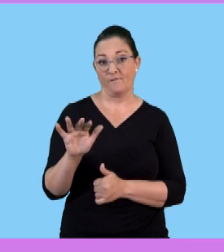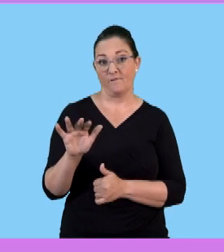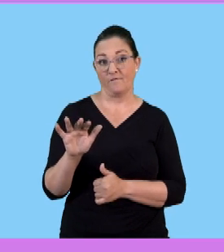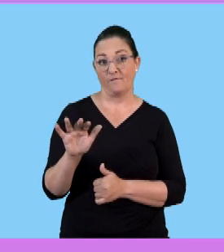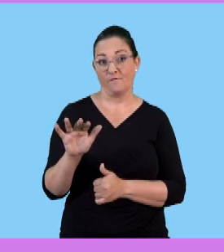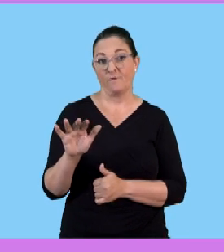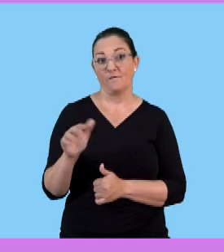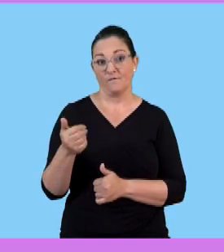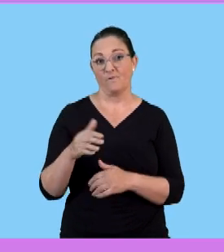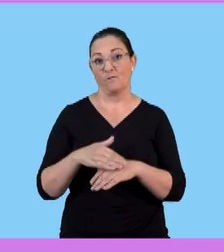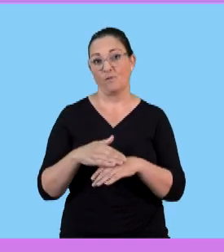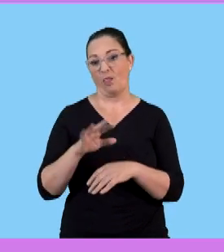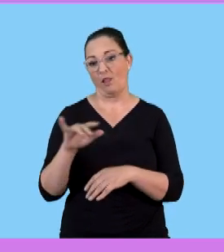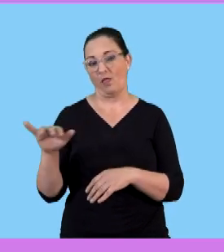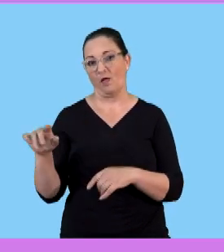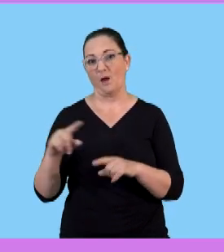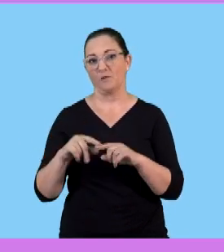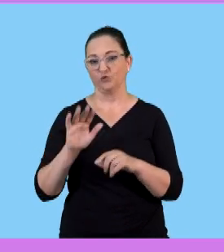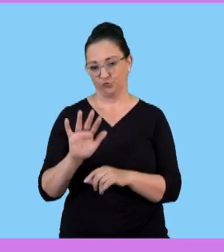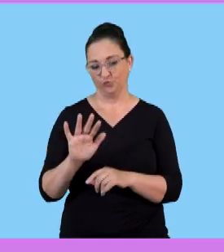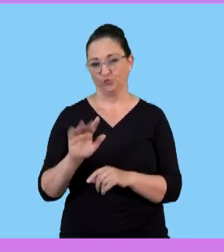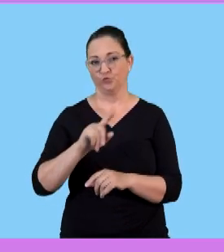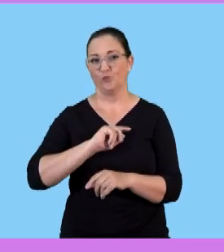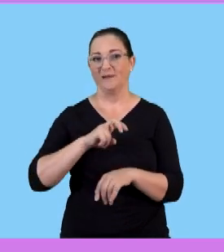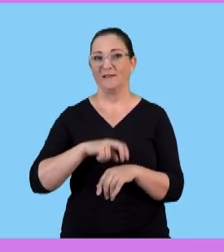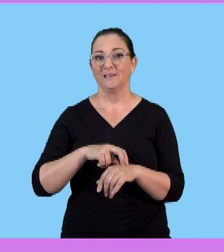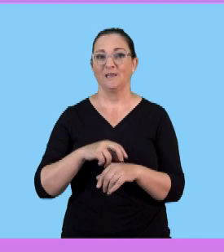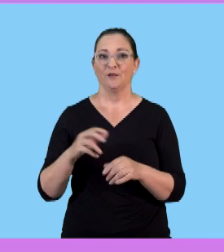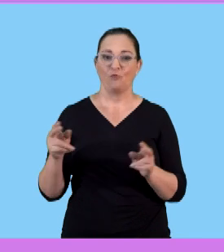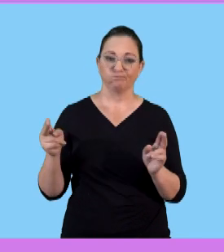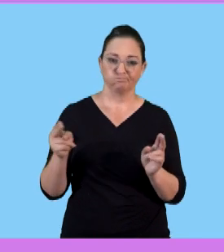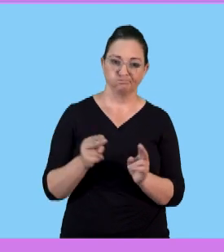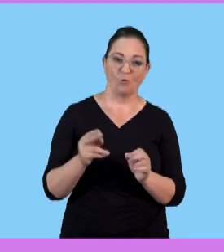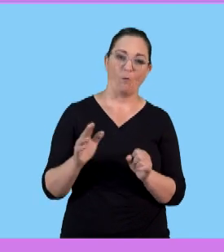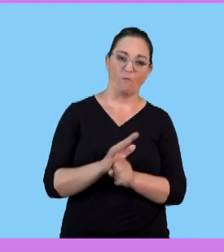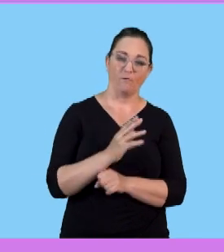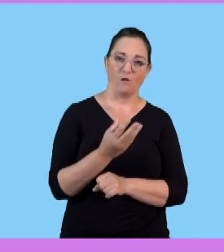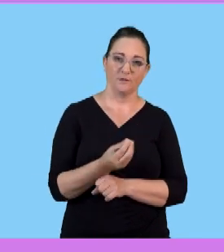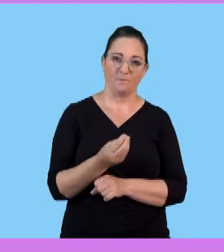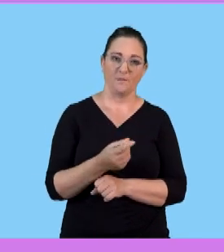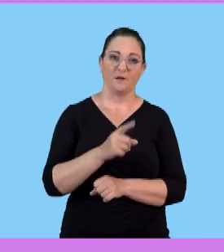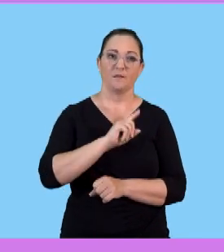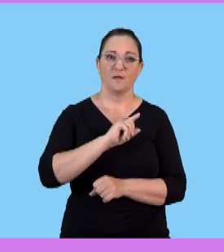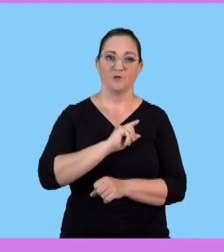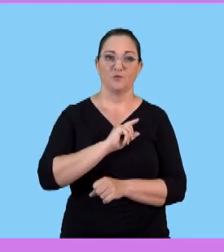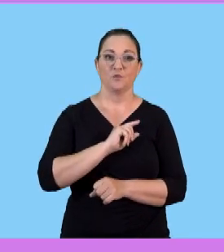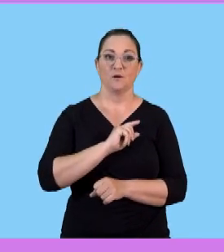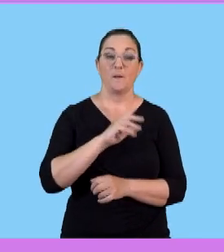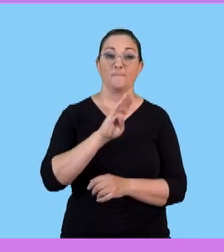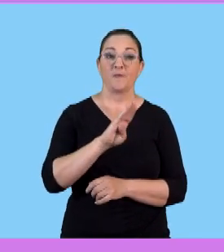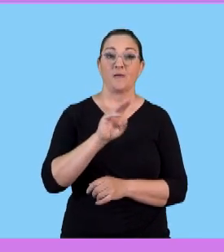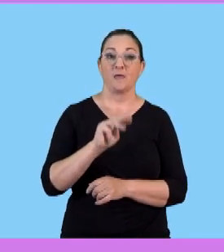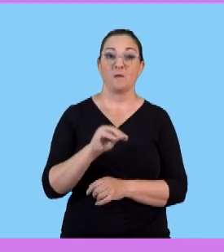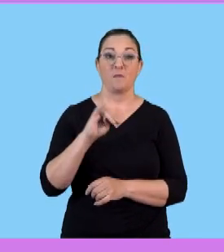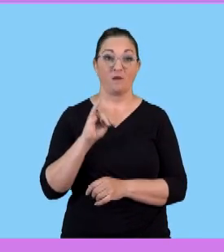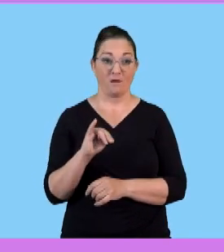33,65, and it gives me some other digits as well. I'll stop there because I need to round off correct to the nearest whole number. So therefore,